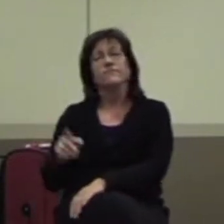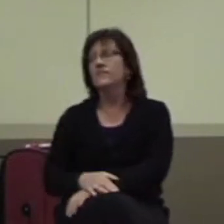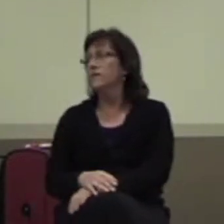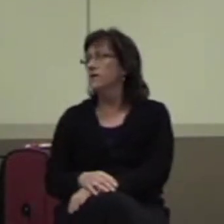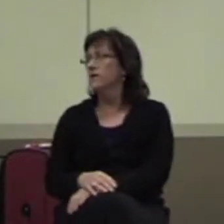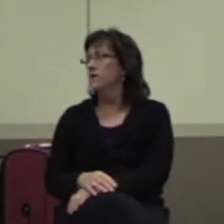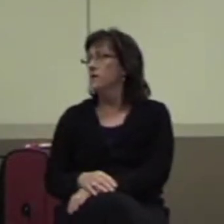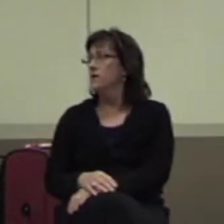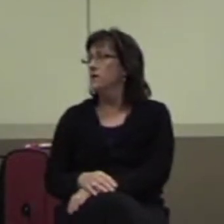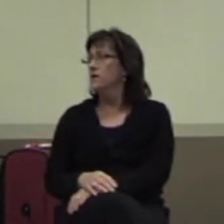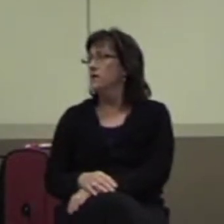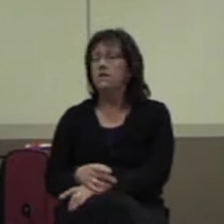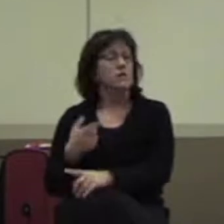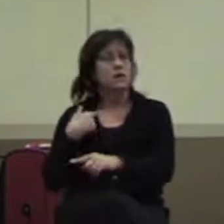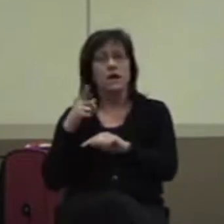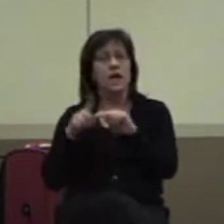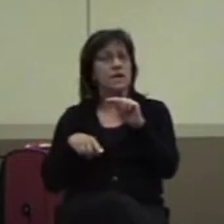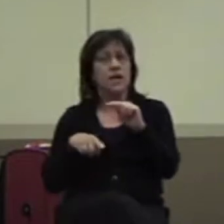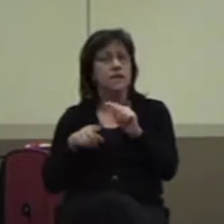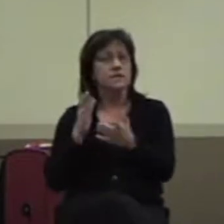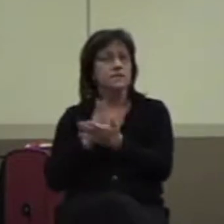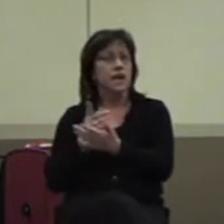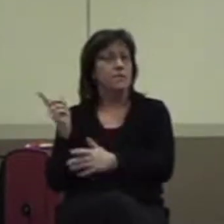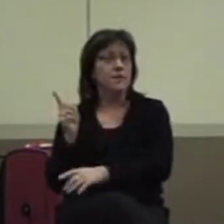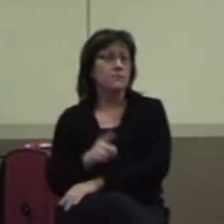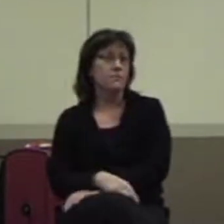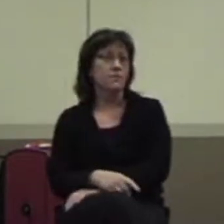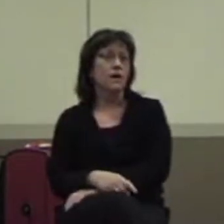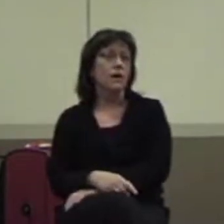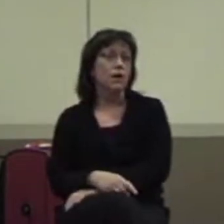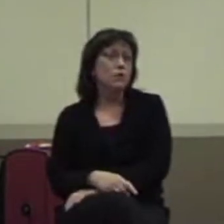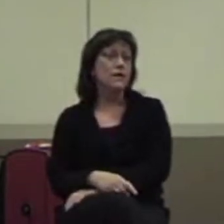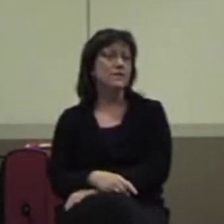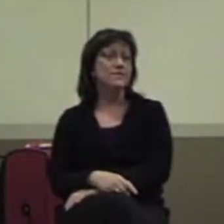guy had I can't stop him.